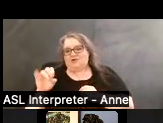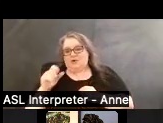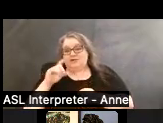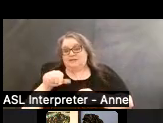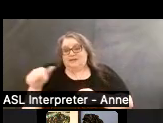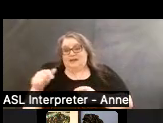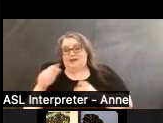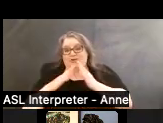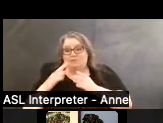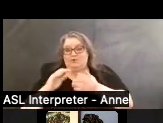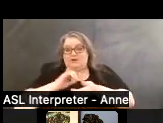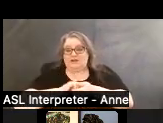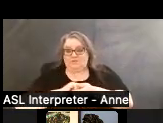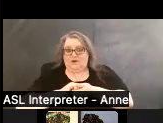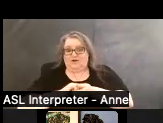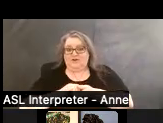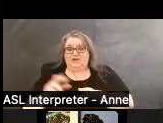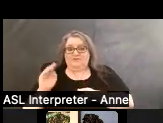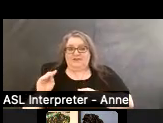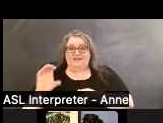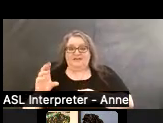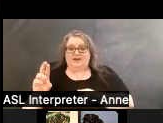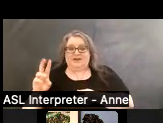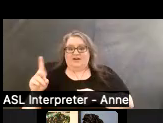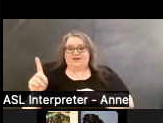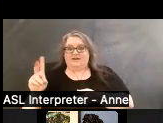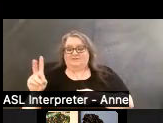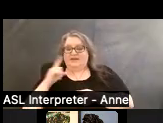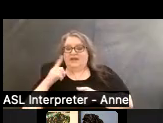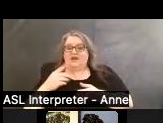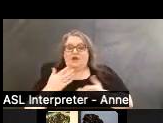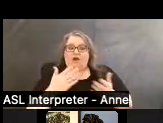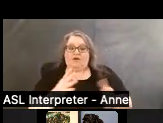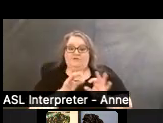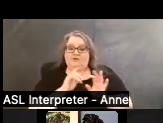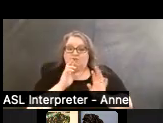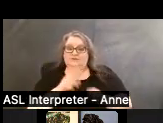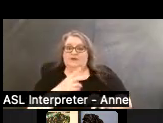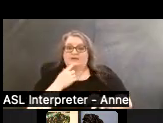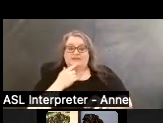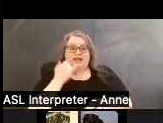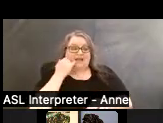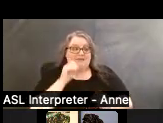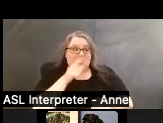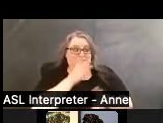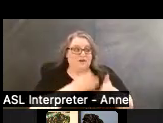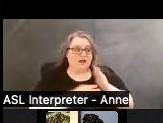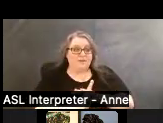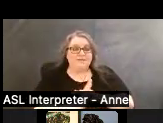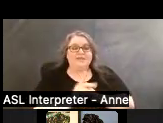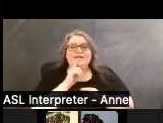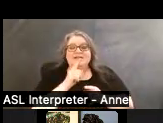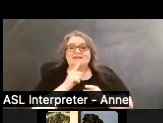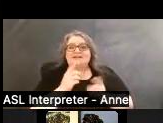of NRCDV, offered something really lovely in response and said, if I may humbly suggest,